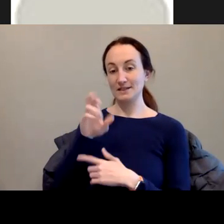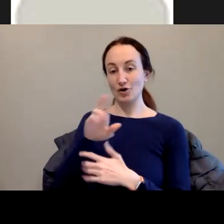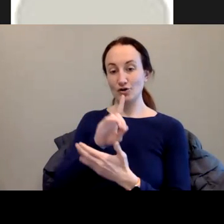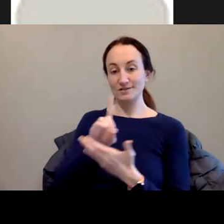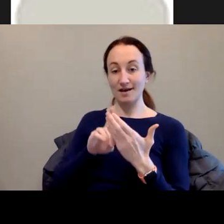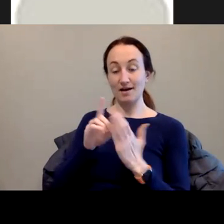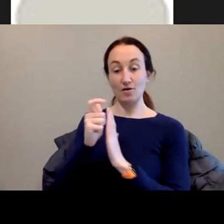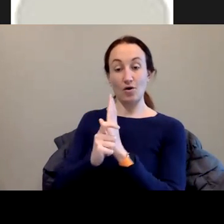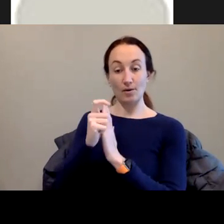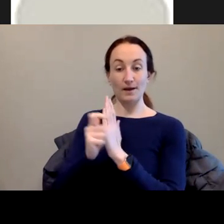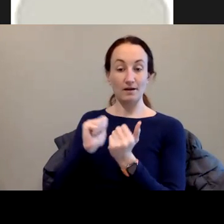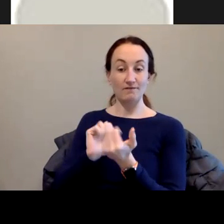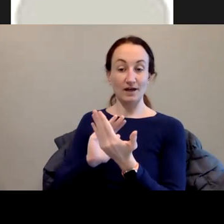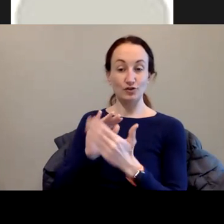fashion.